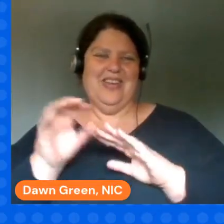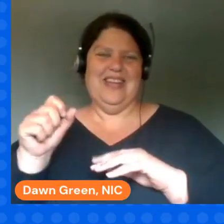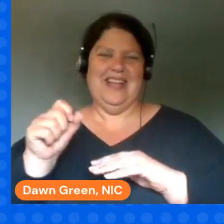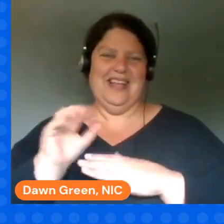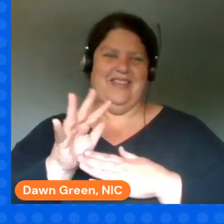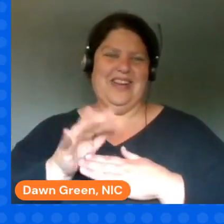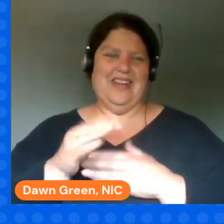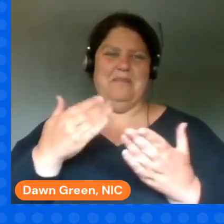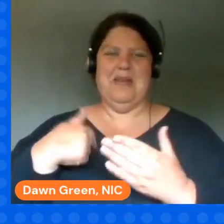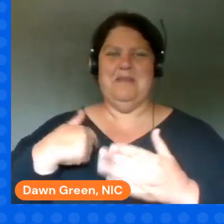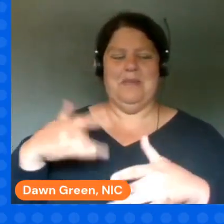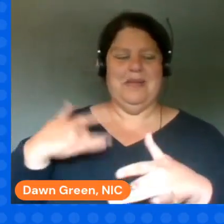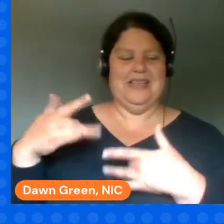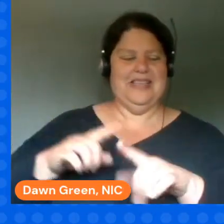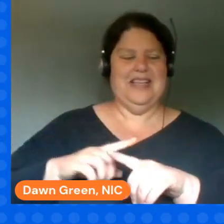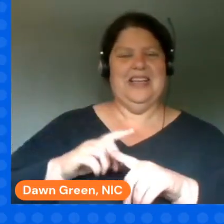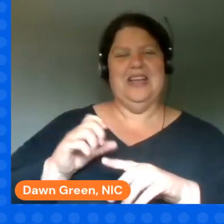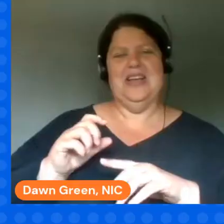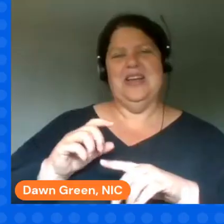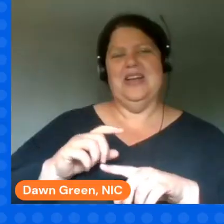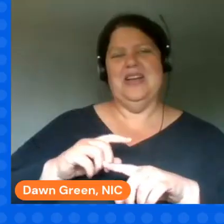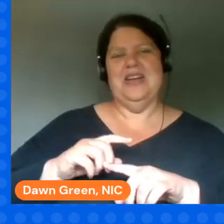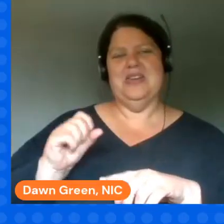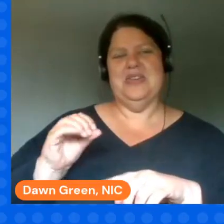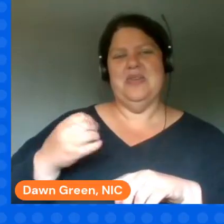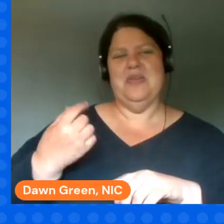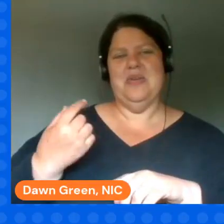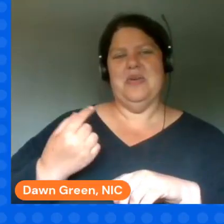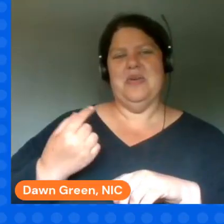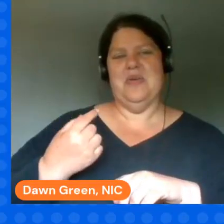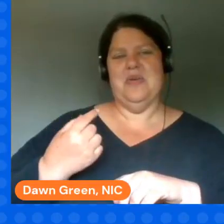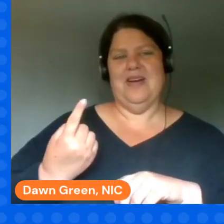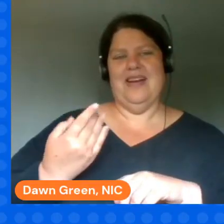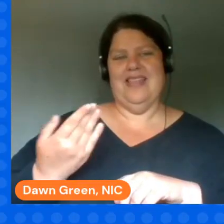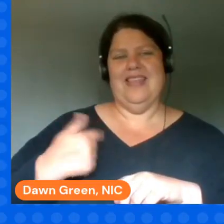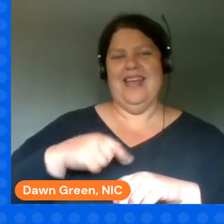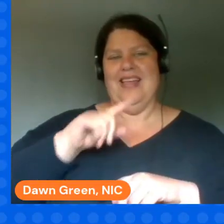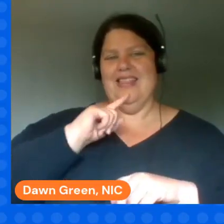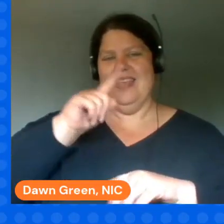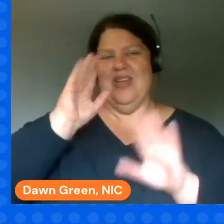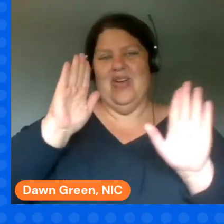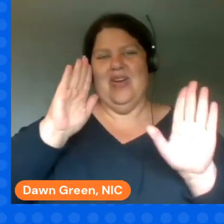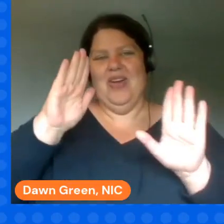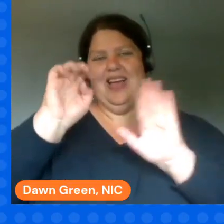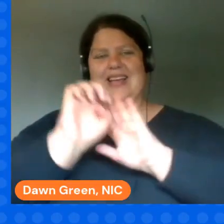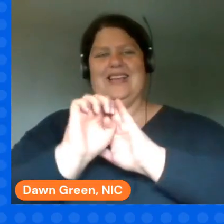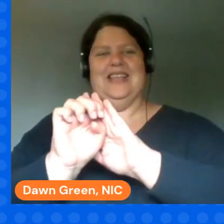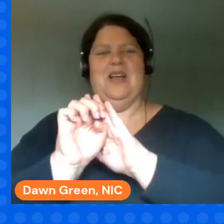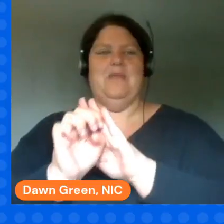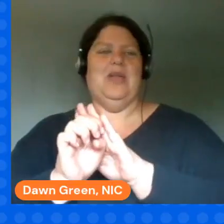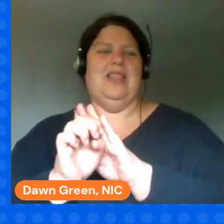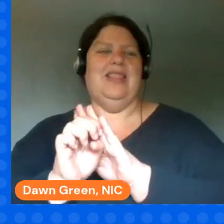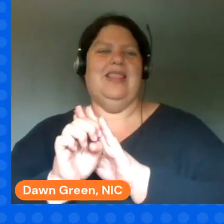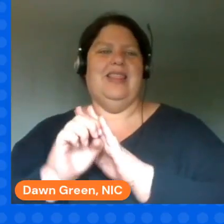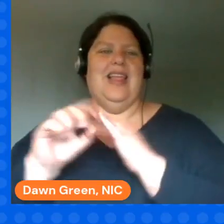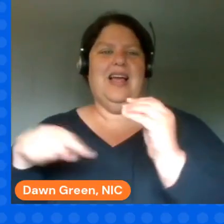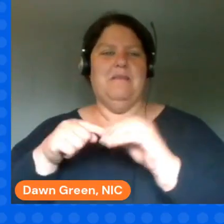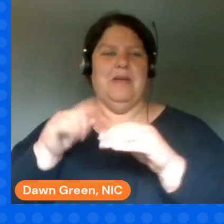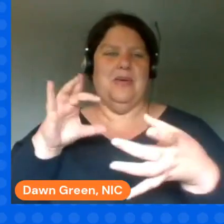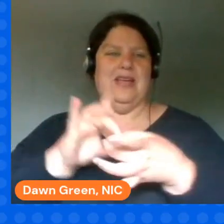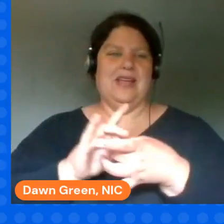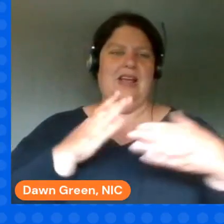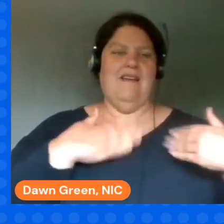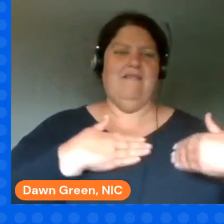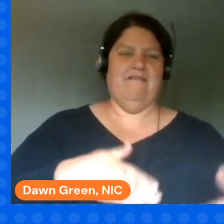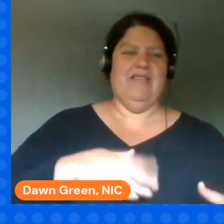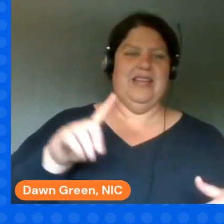so one I think really awesome example of connecting physical and digital using like almost